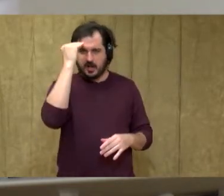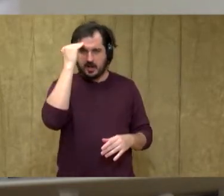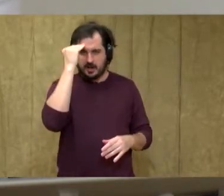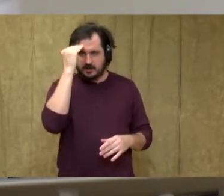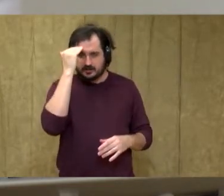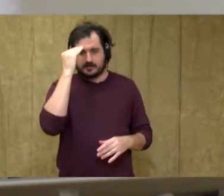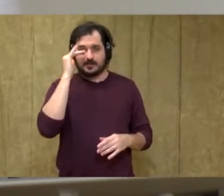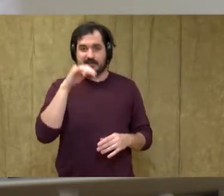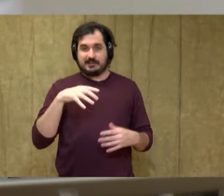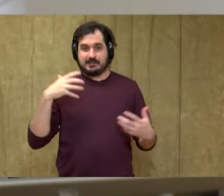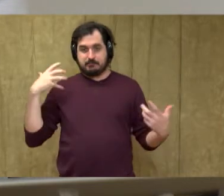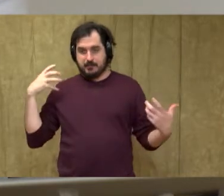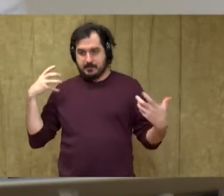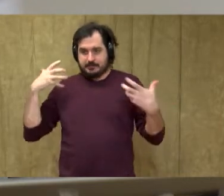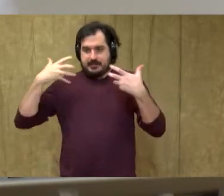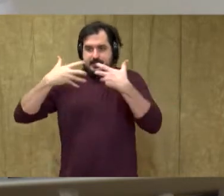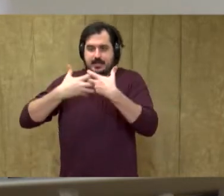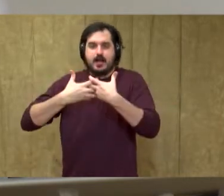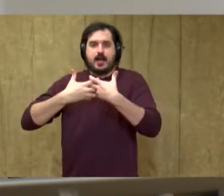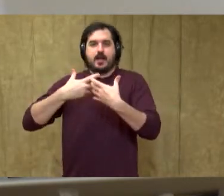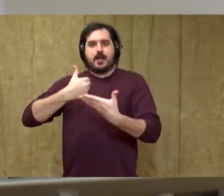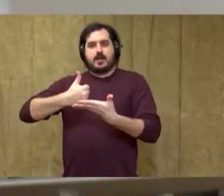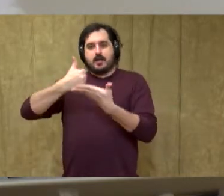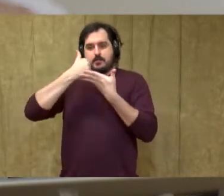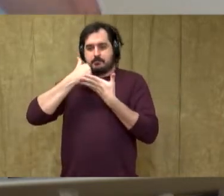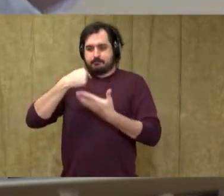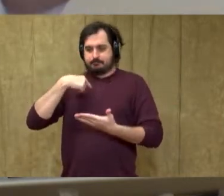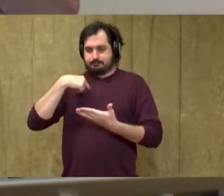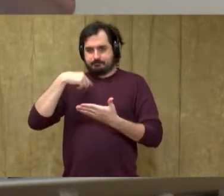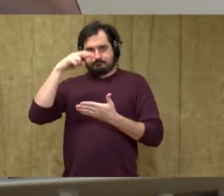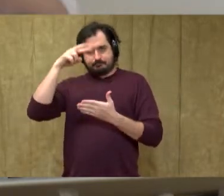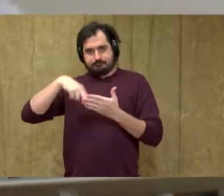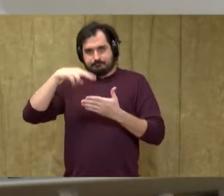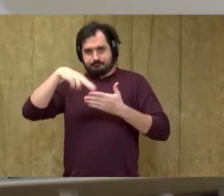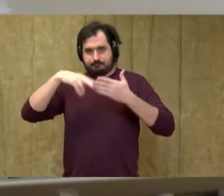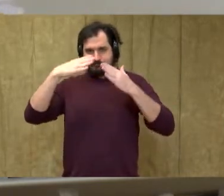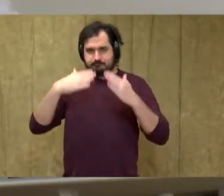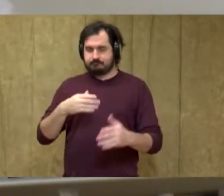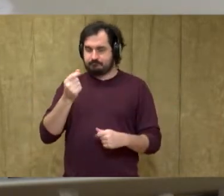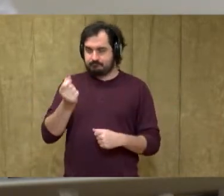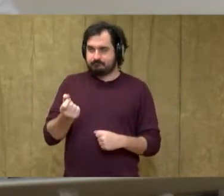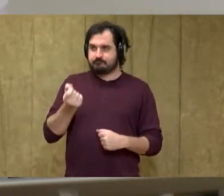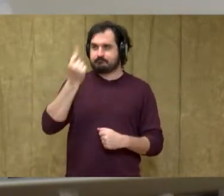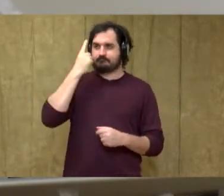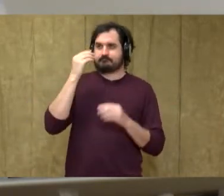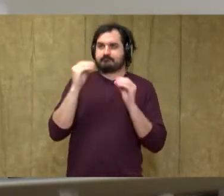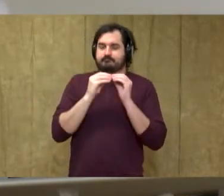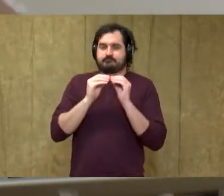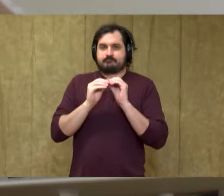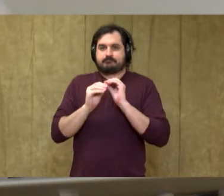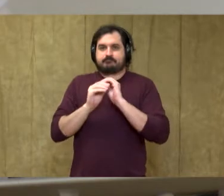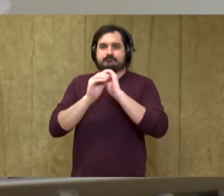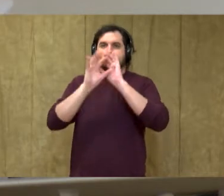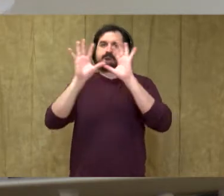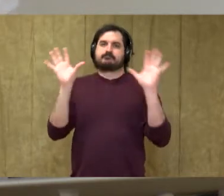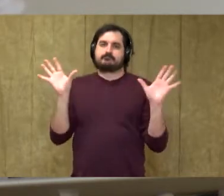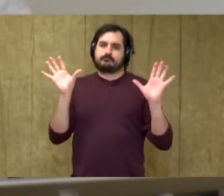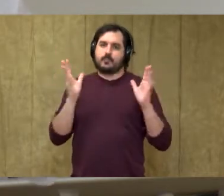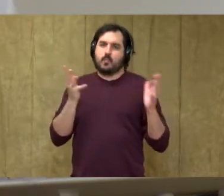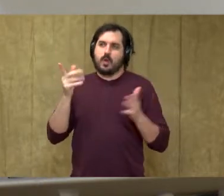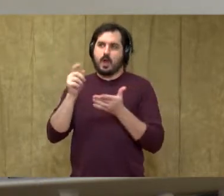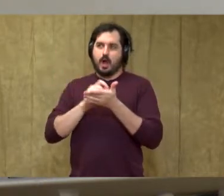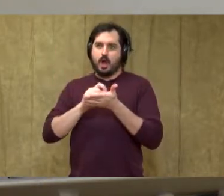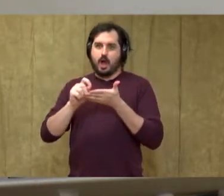helps you as the reader understand more and go beyond what the author is actually not telling